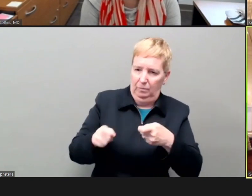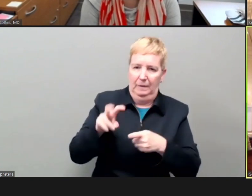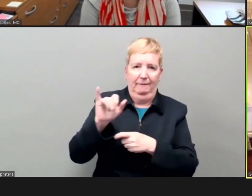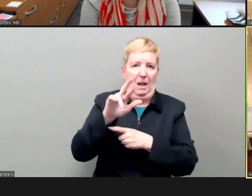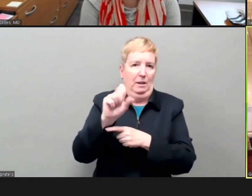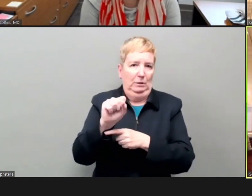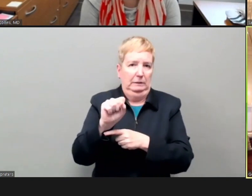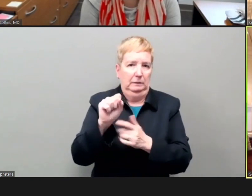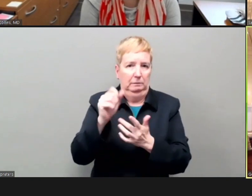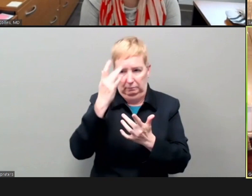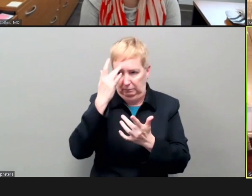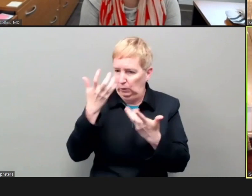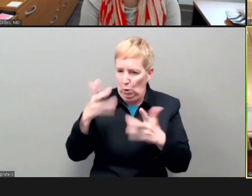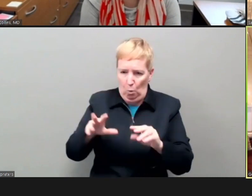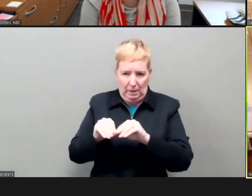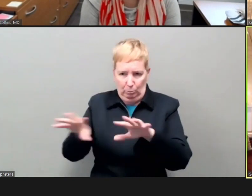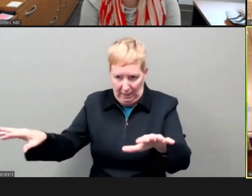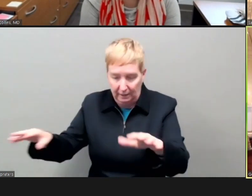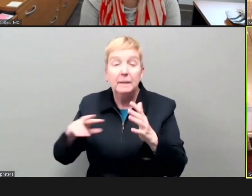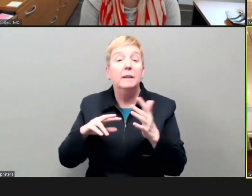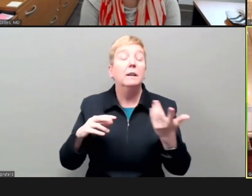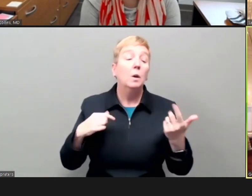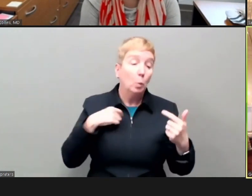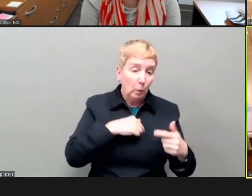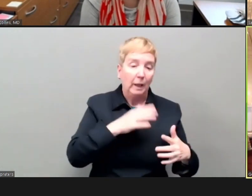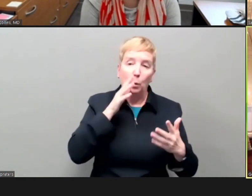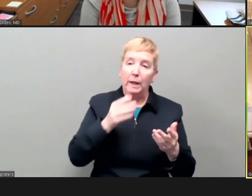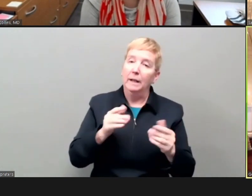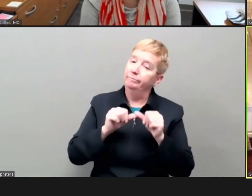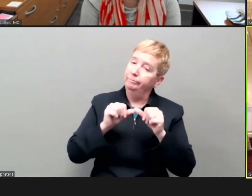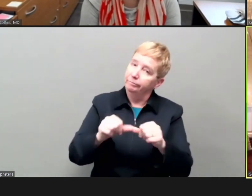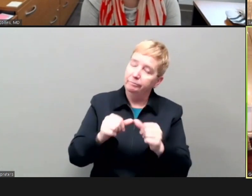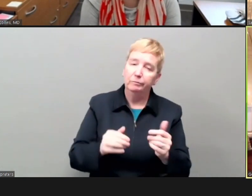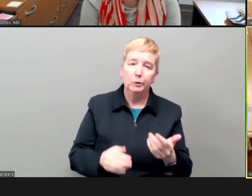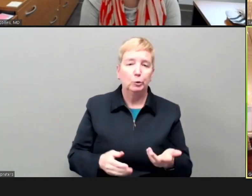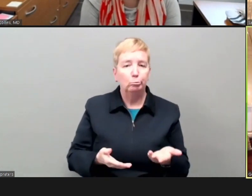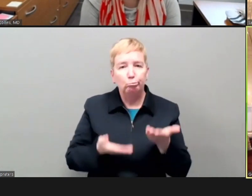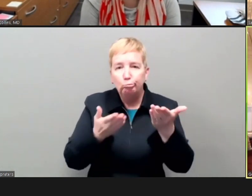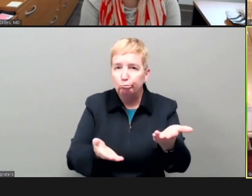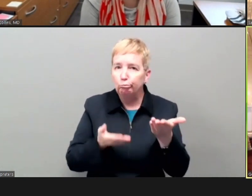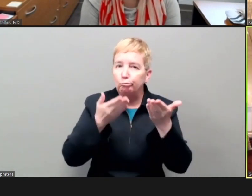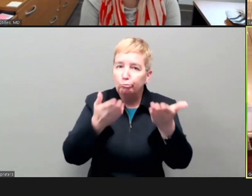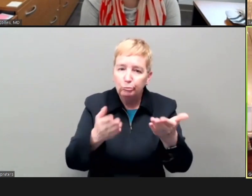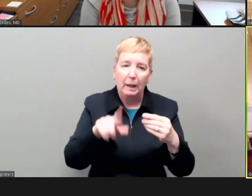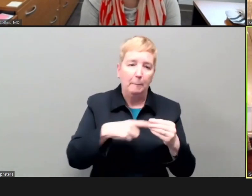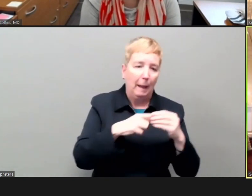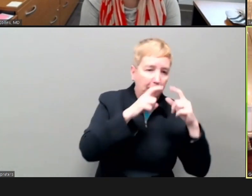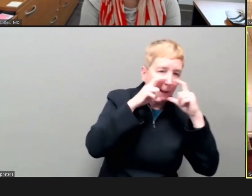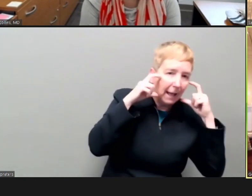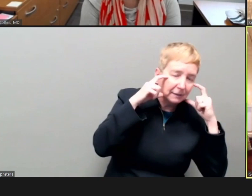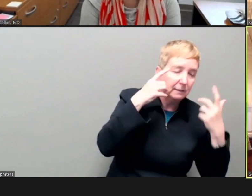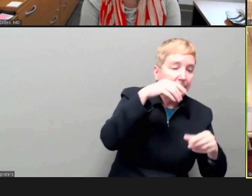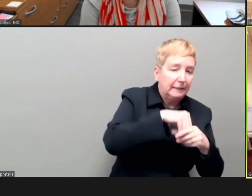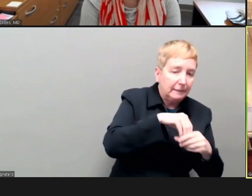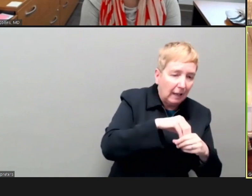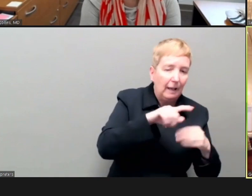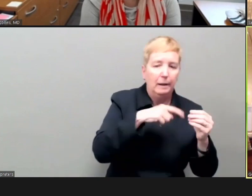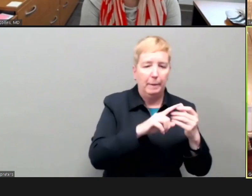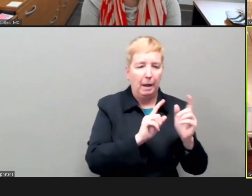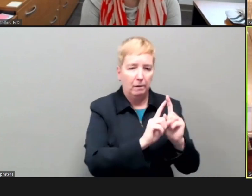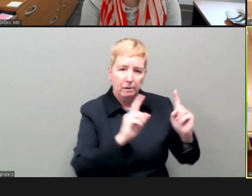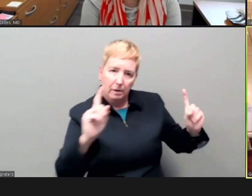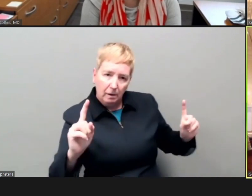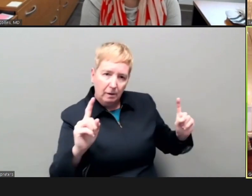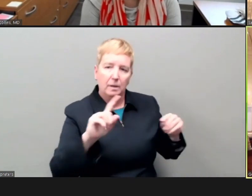things stay. We will continue to provide guidance about masks indoors and about social distancing and